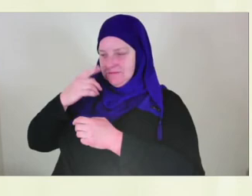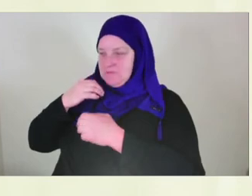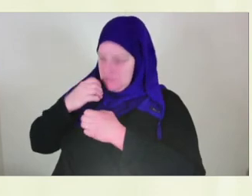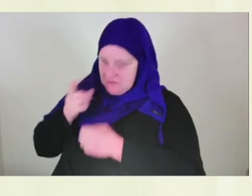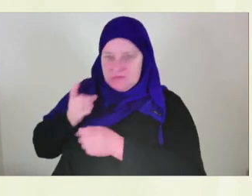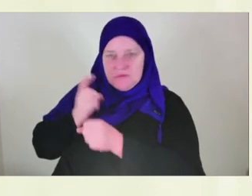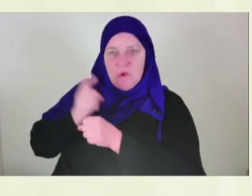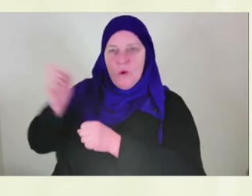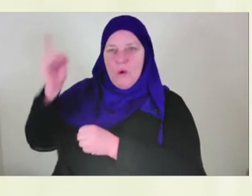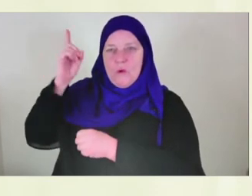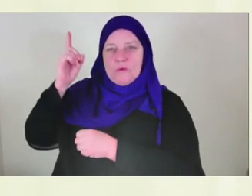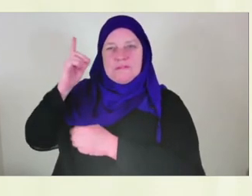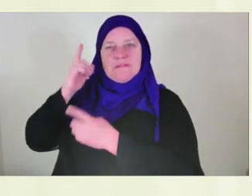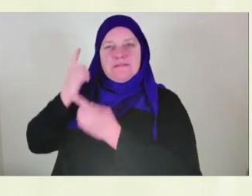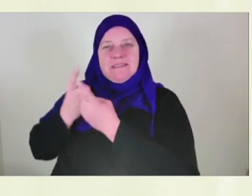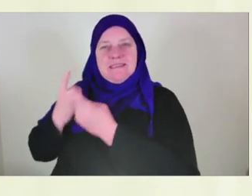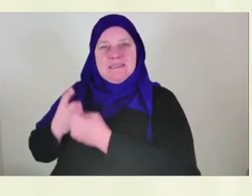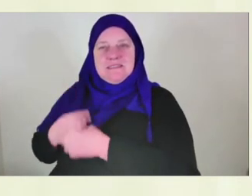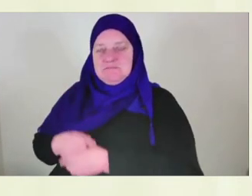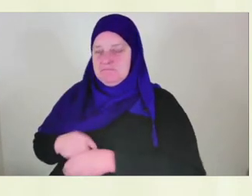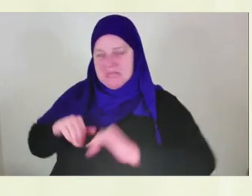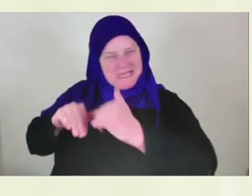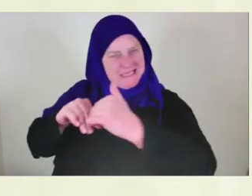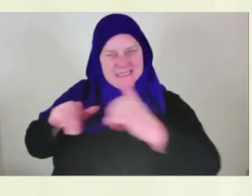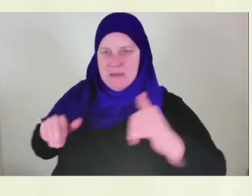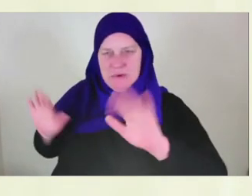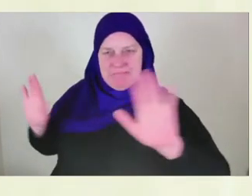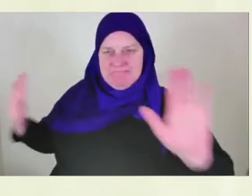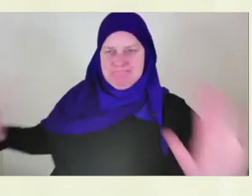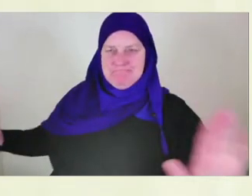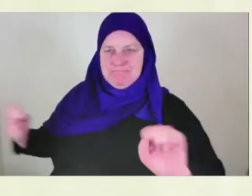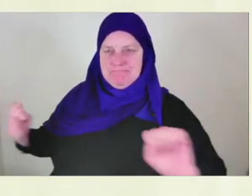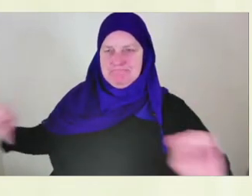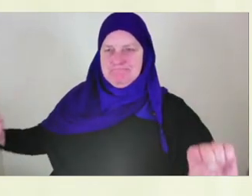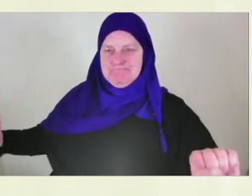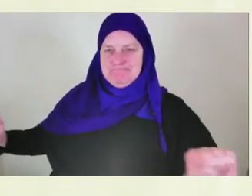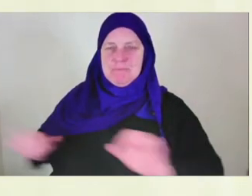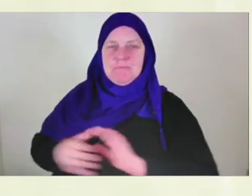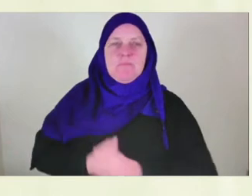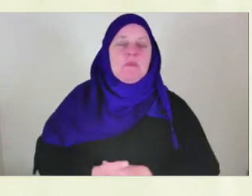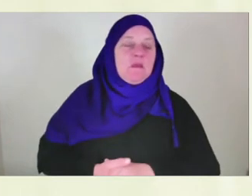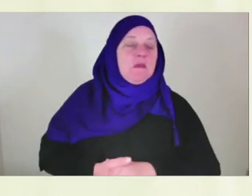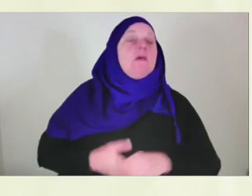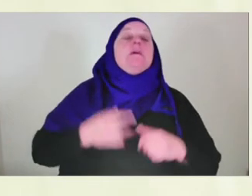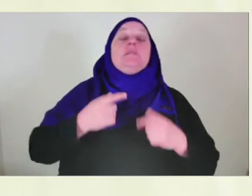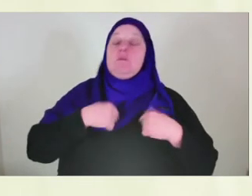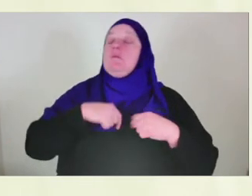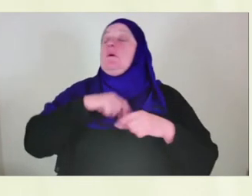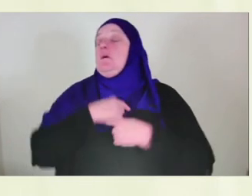you're paying your tax to the Australian government. Leave that for the ATO and your accountant to deal with.